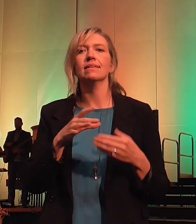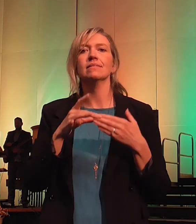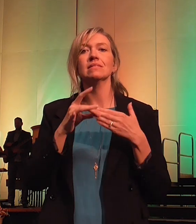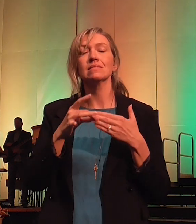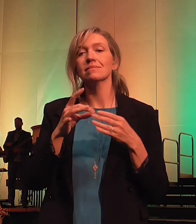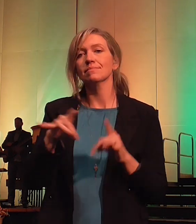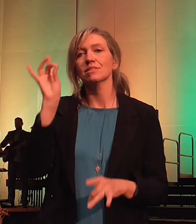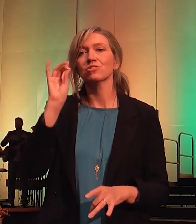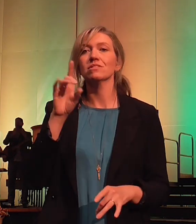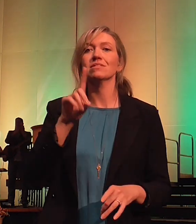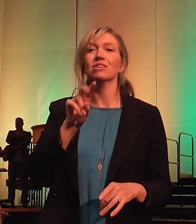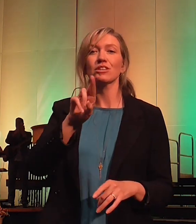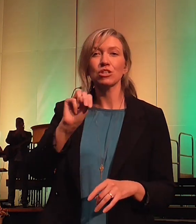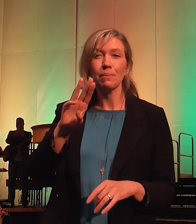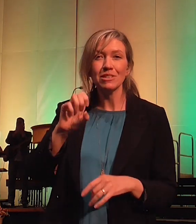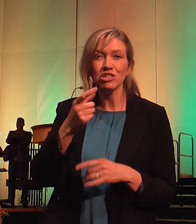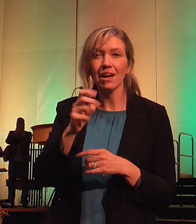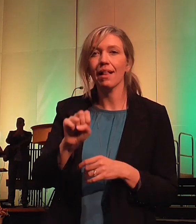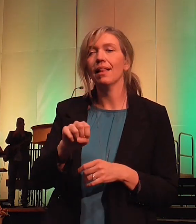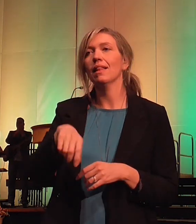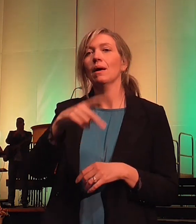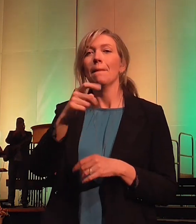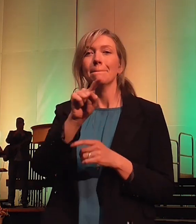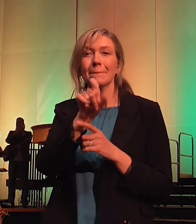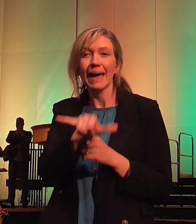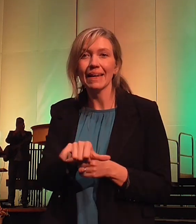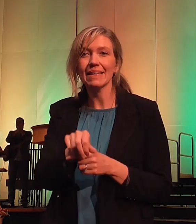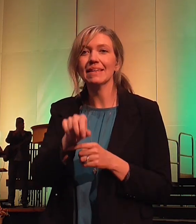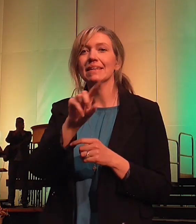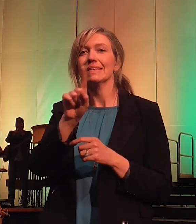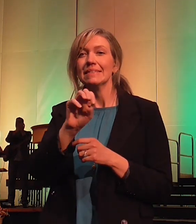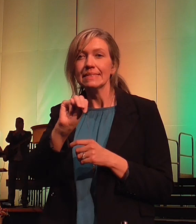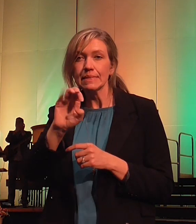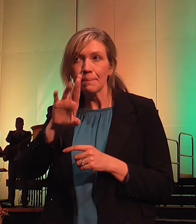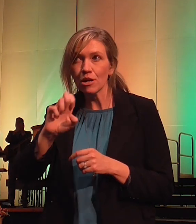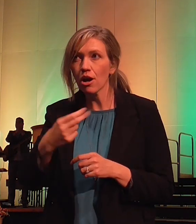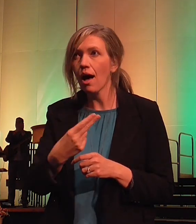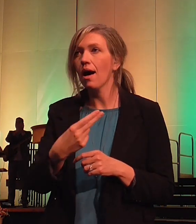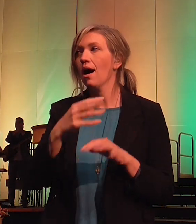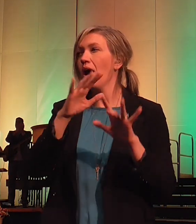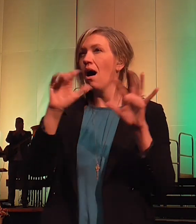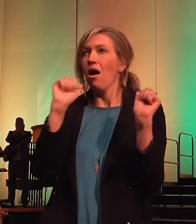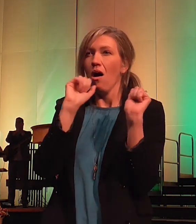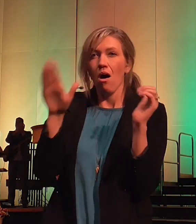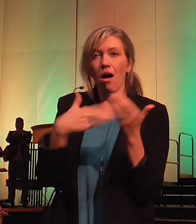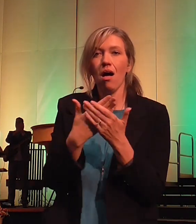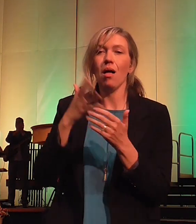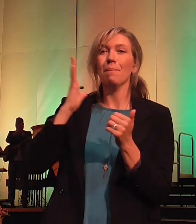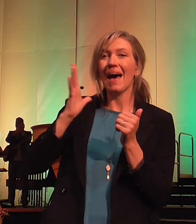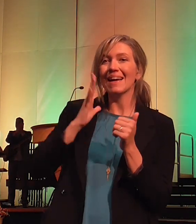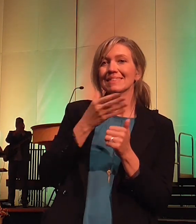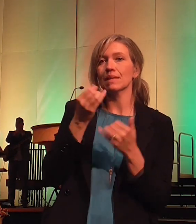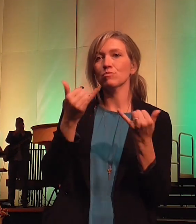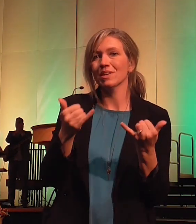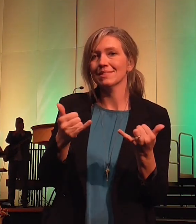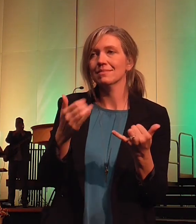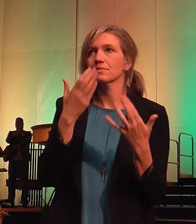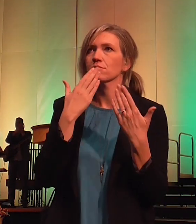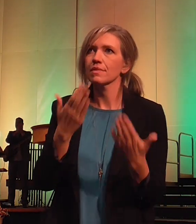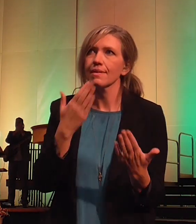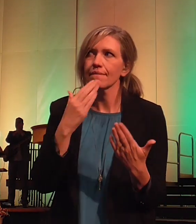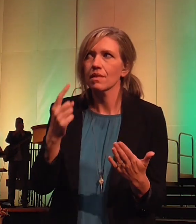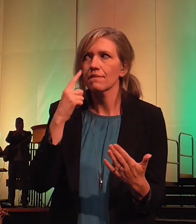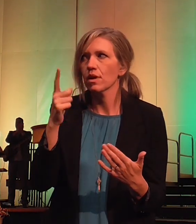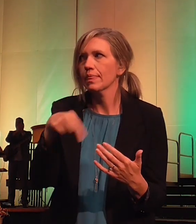here. Dr. Michelle's here, Dr. Patty, Reverend Carol, Reverend Samira, all those past, present. We're so grateful